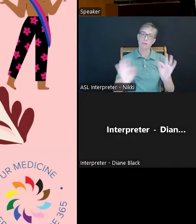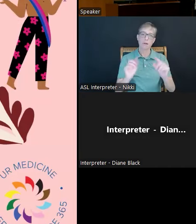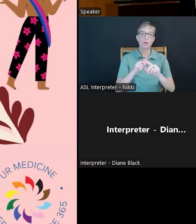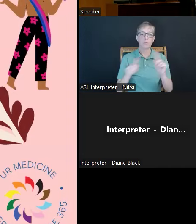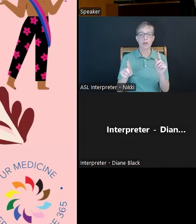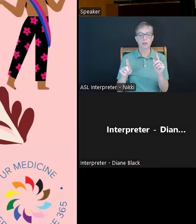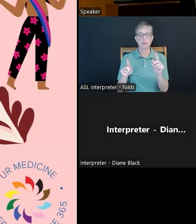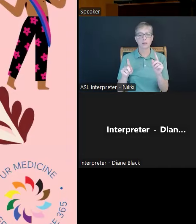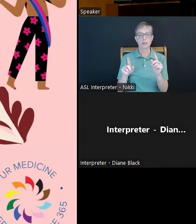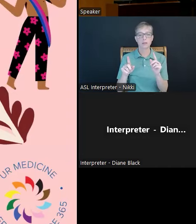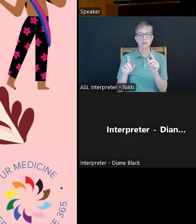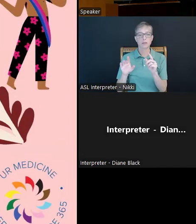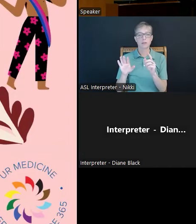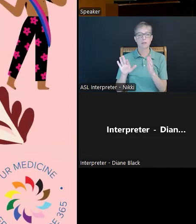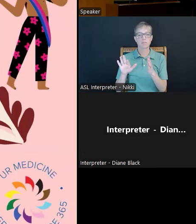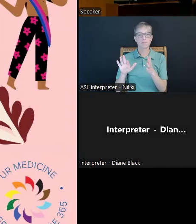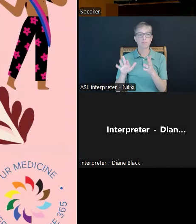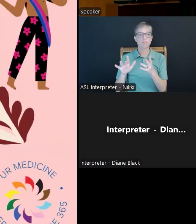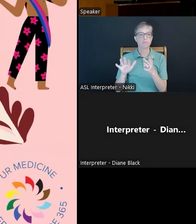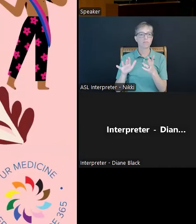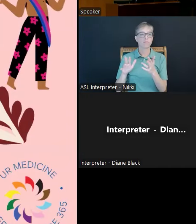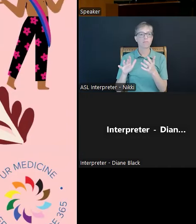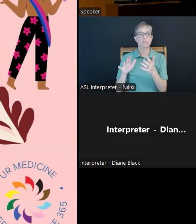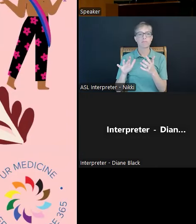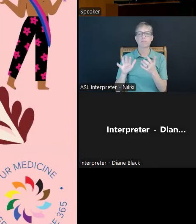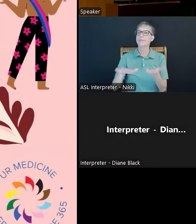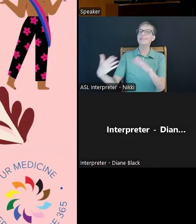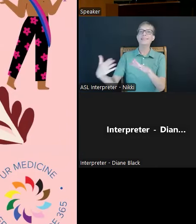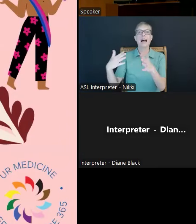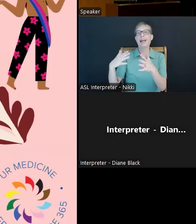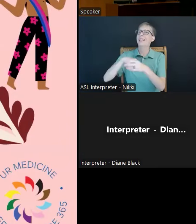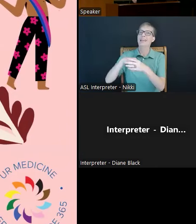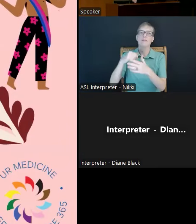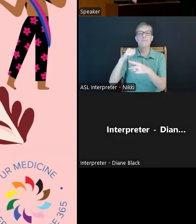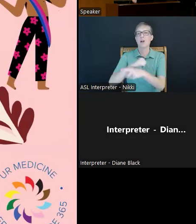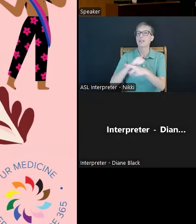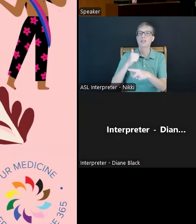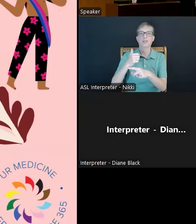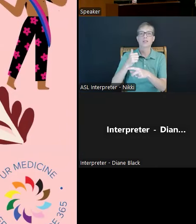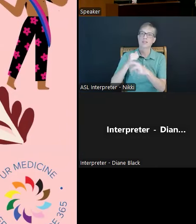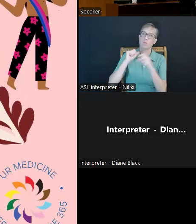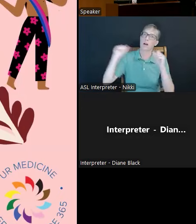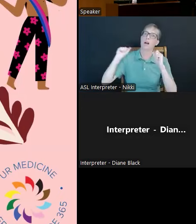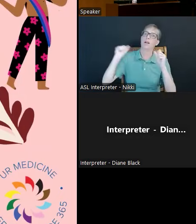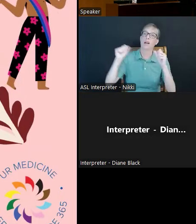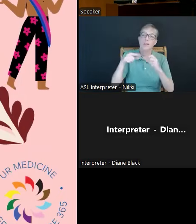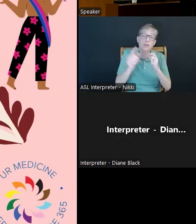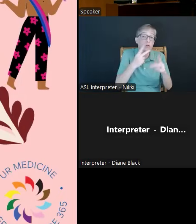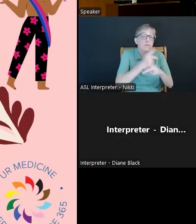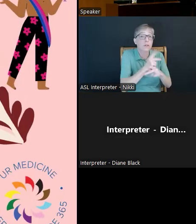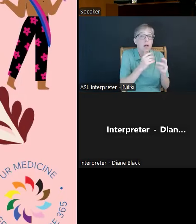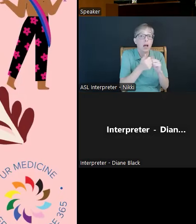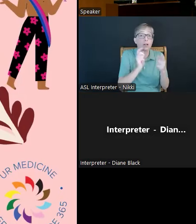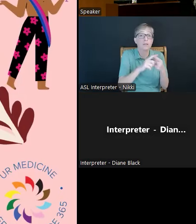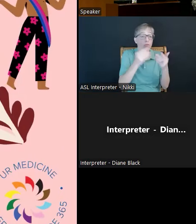you know, and just hard workouts. You find a way to just grind it out. Just put your head down and just